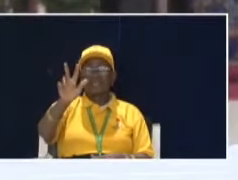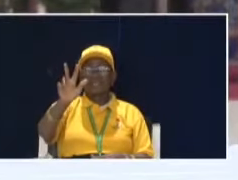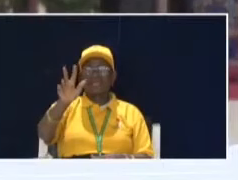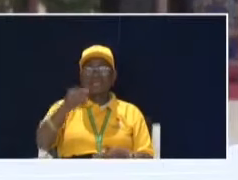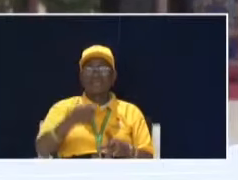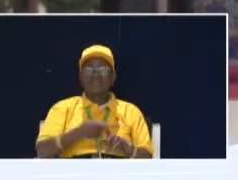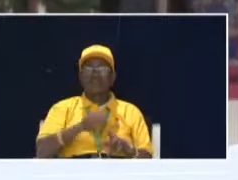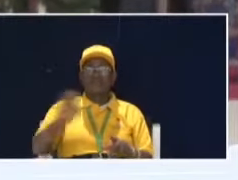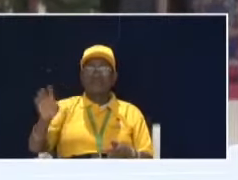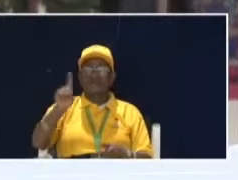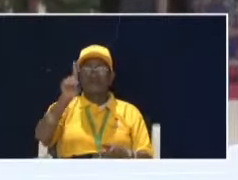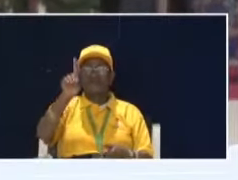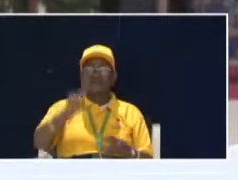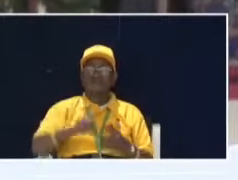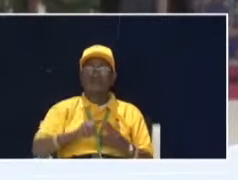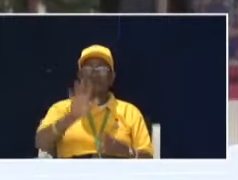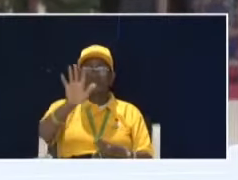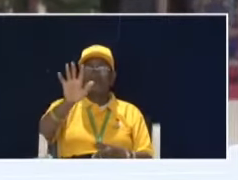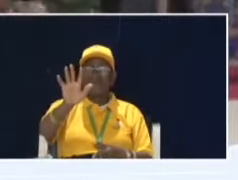from verse 1 to